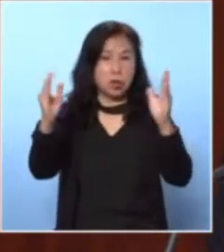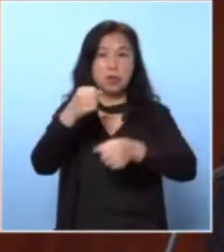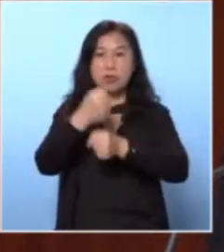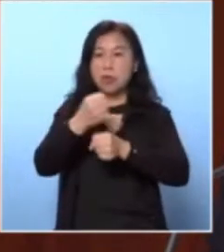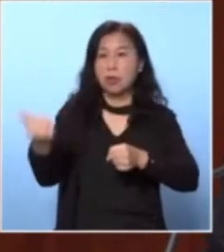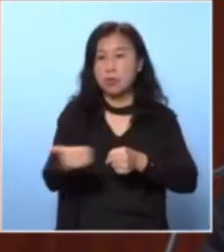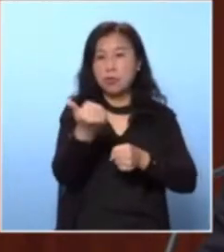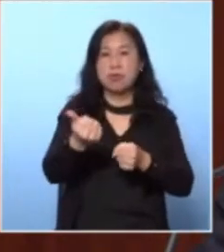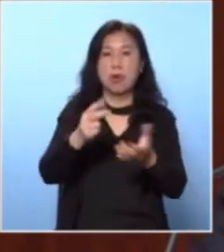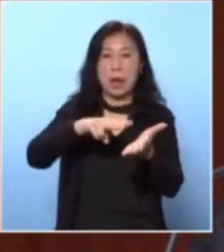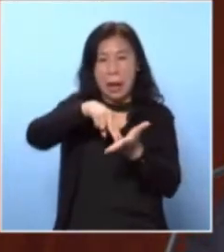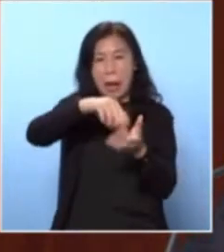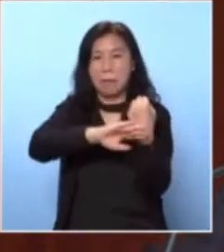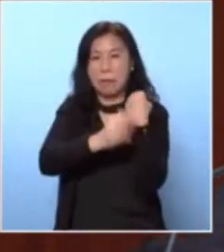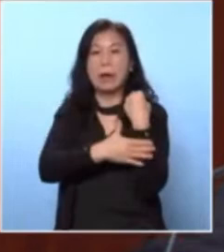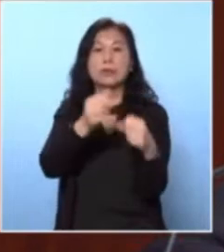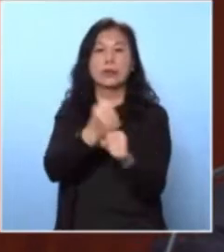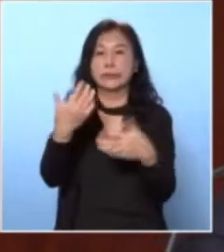our constitutional duty.